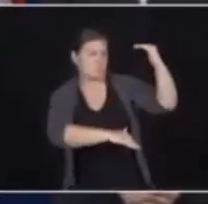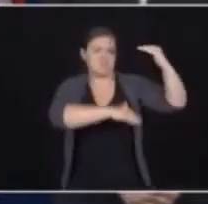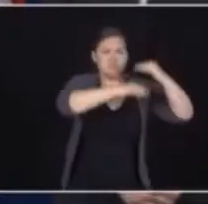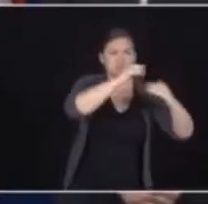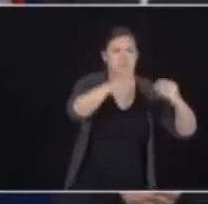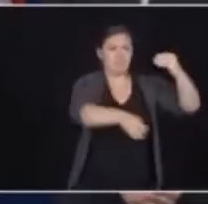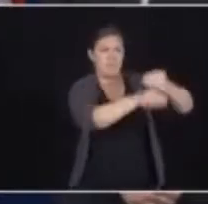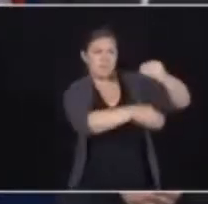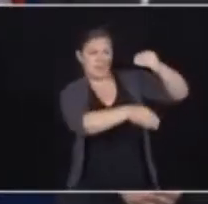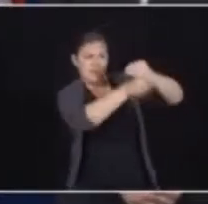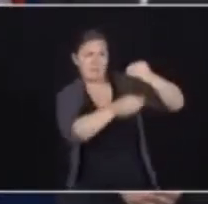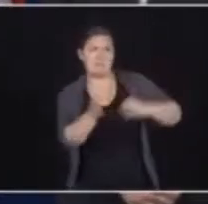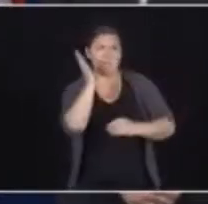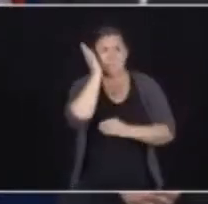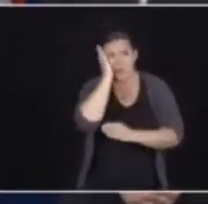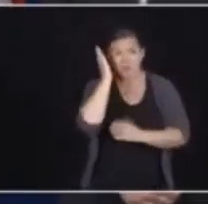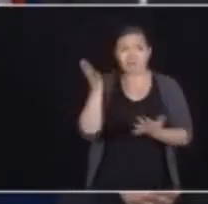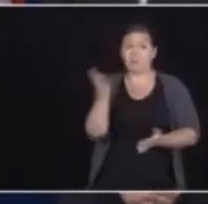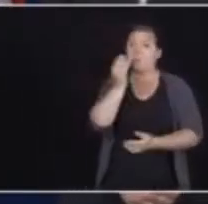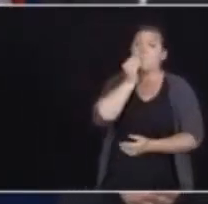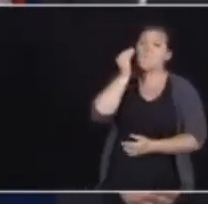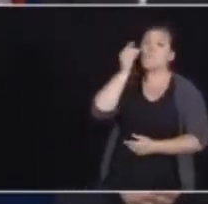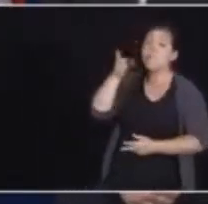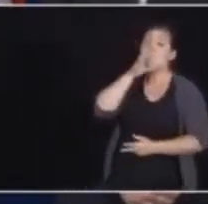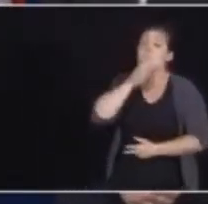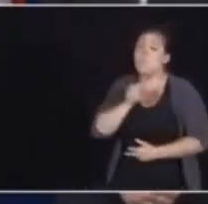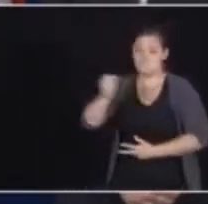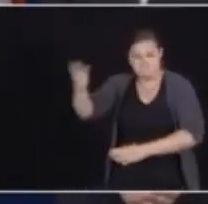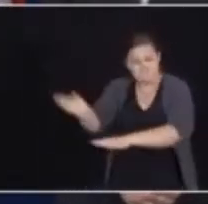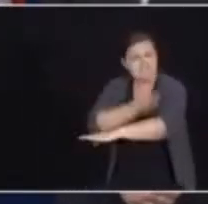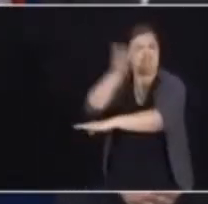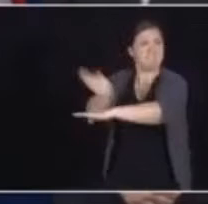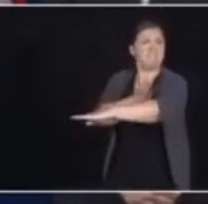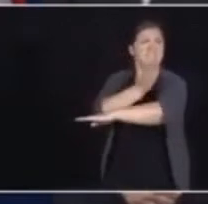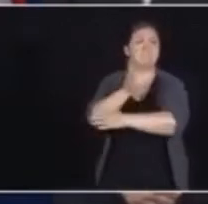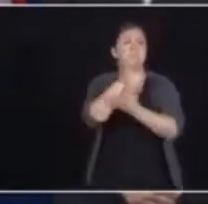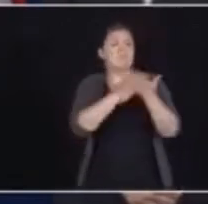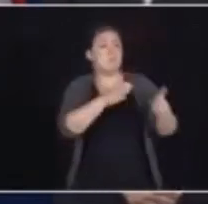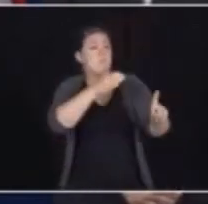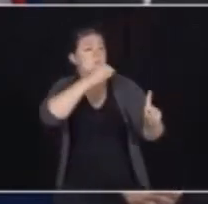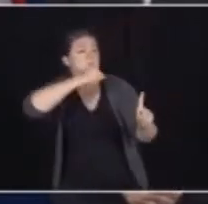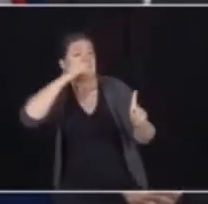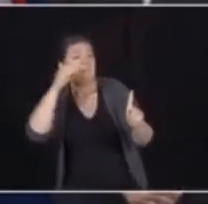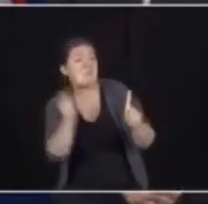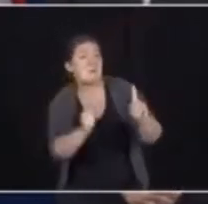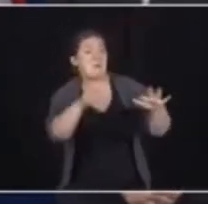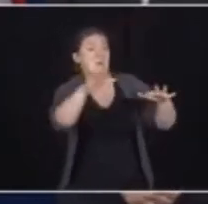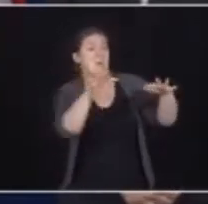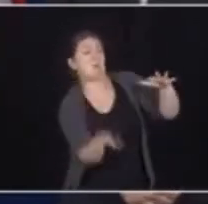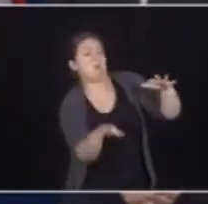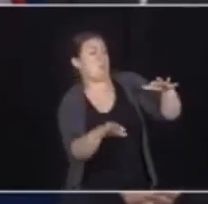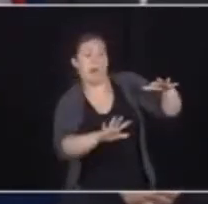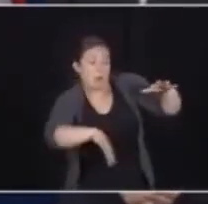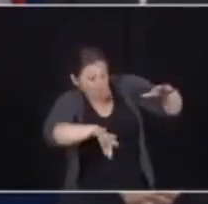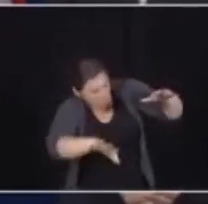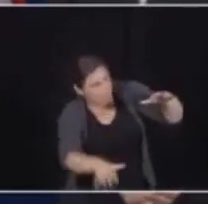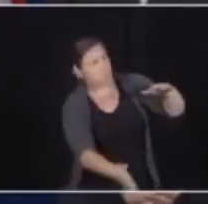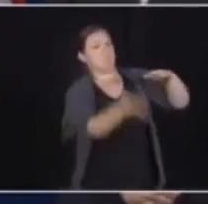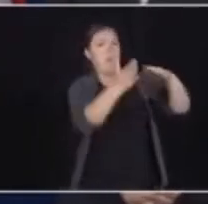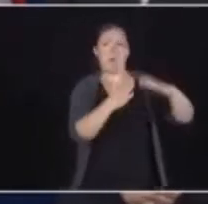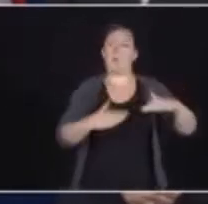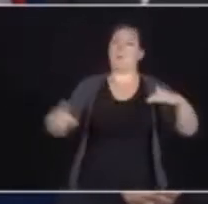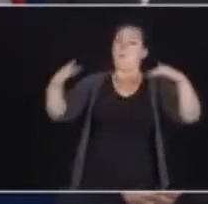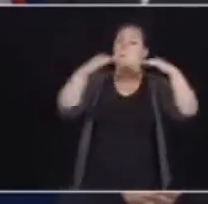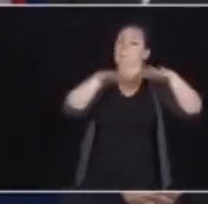upgrading existing ones. We're redeveloping homes to modern design standards, so our seniors have access